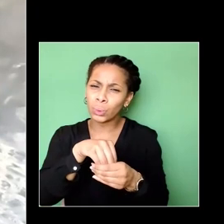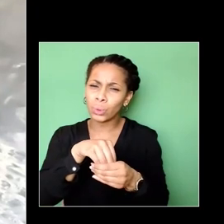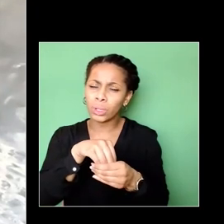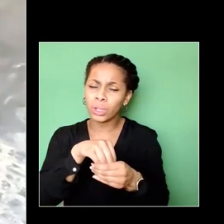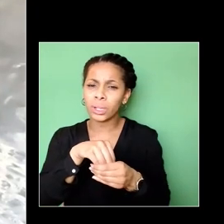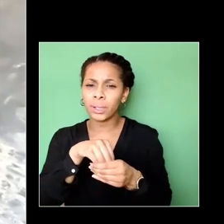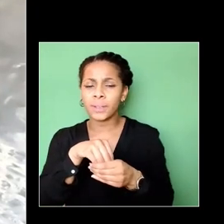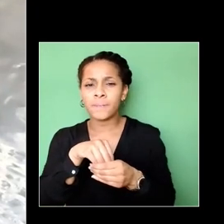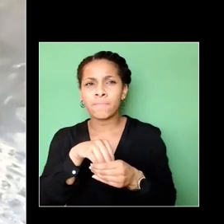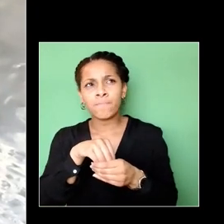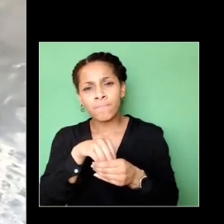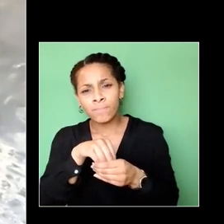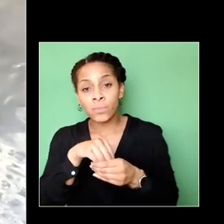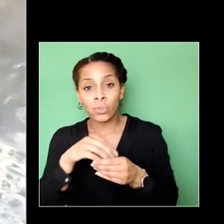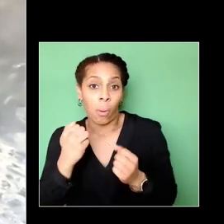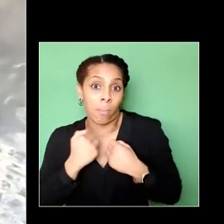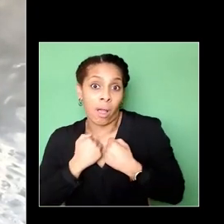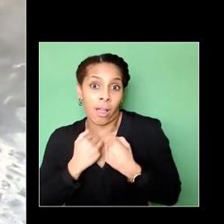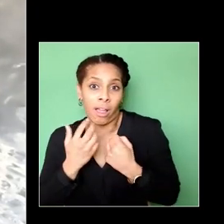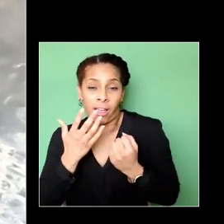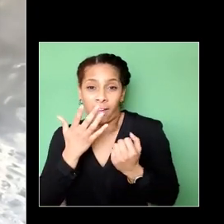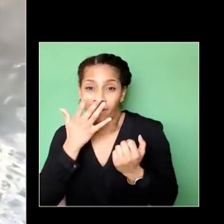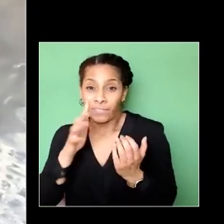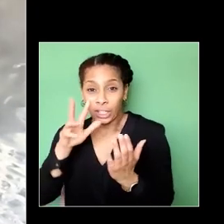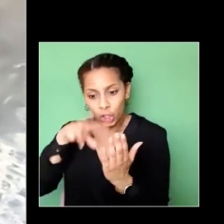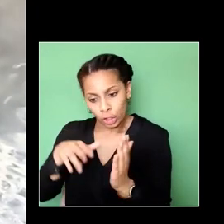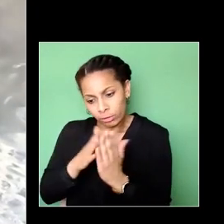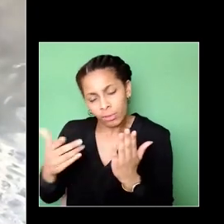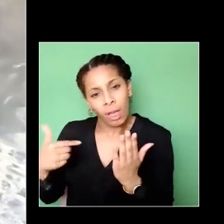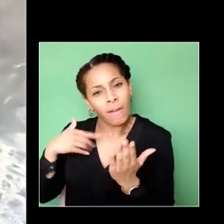in terms of the fiction that I've always loved and always